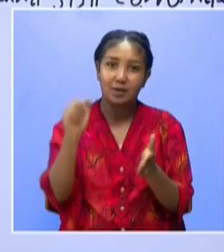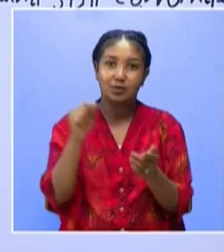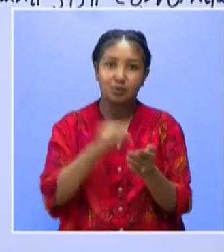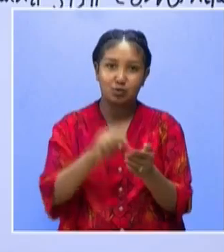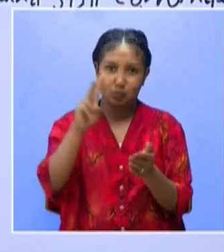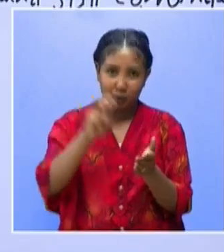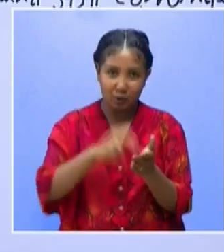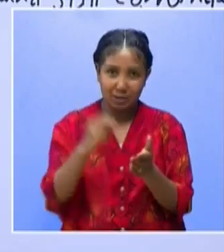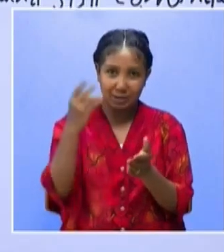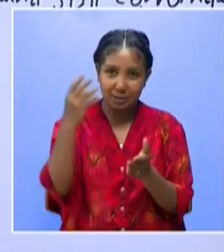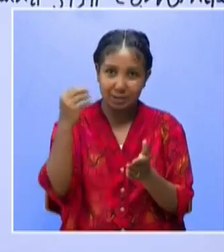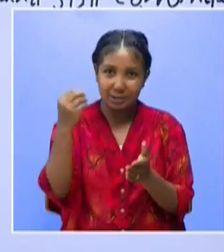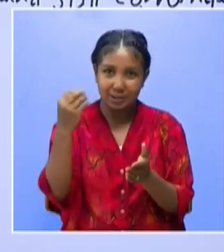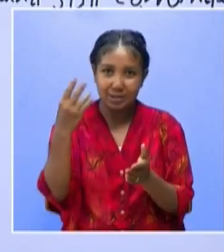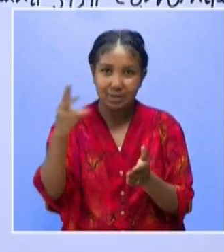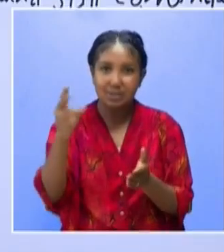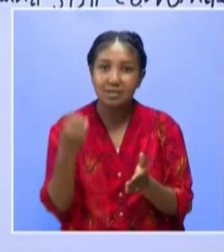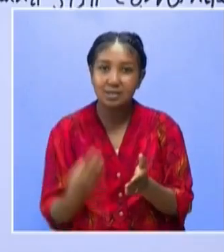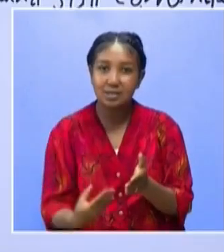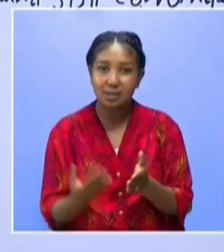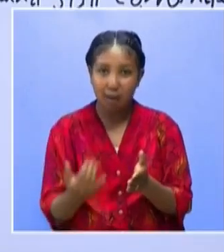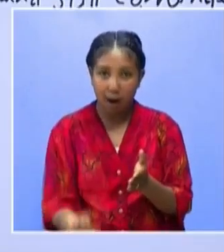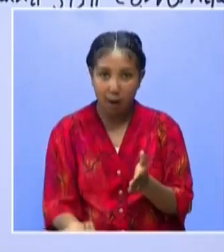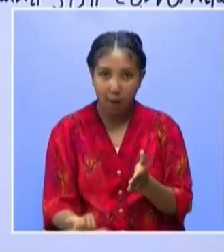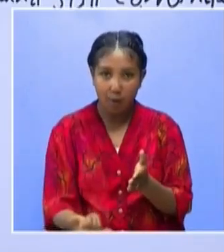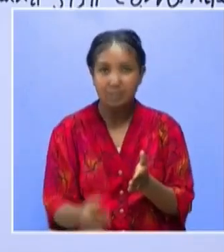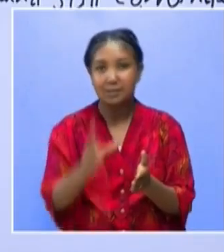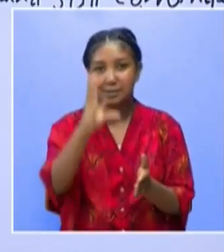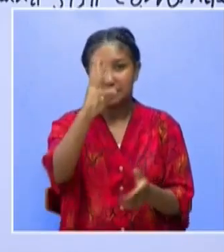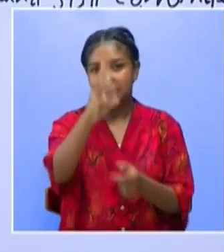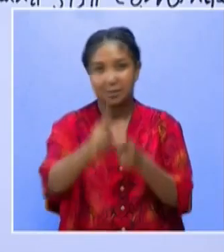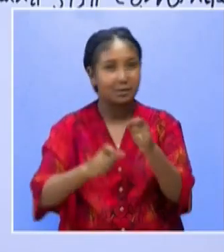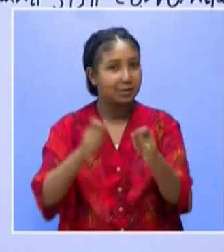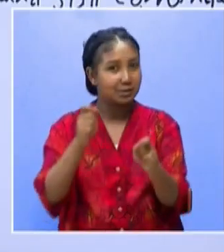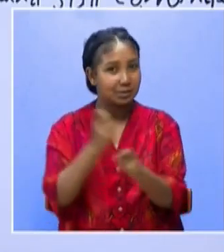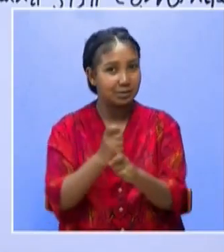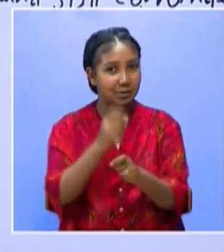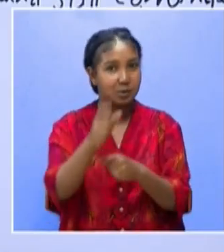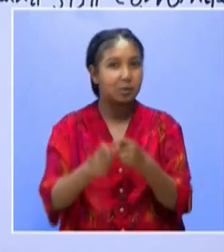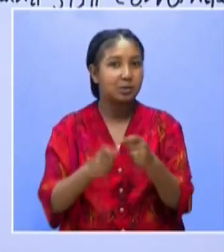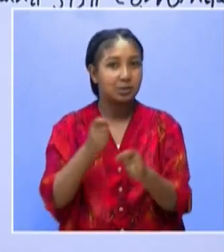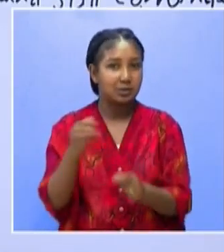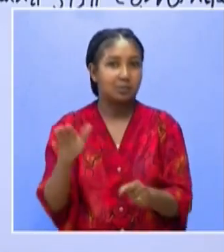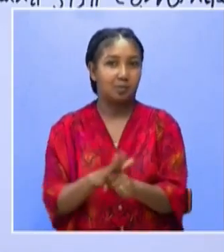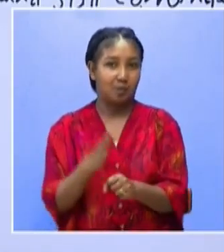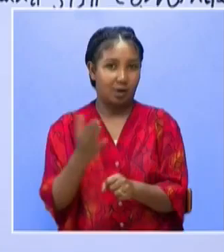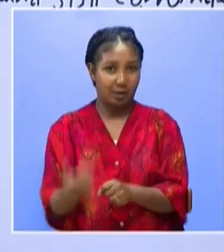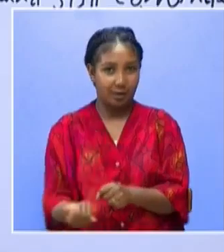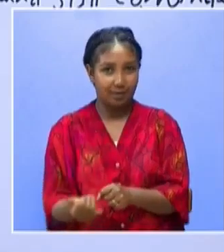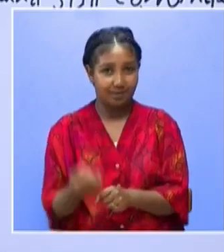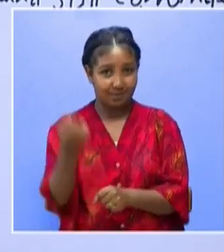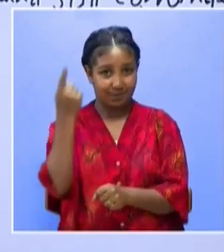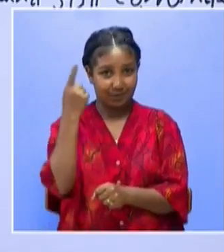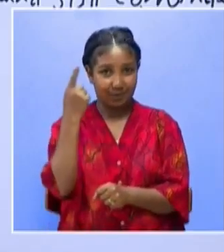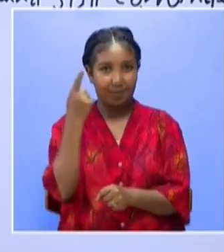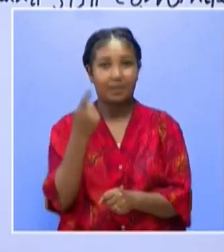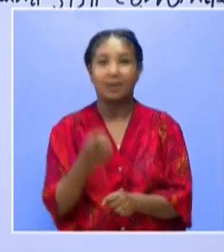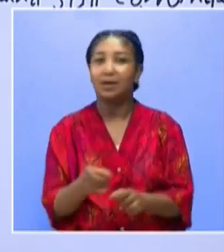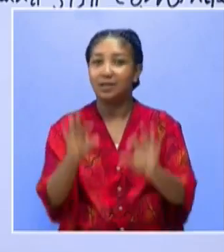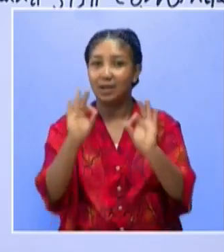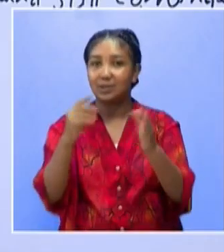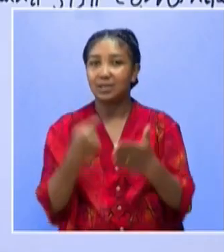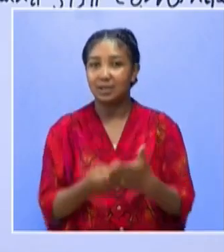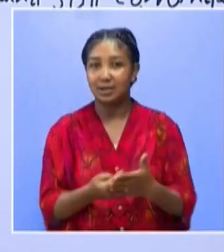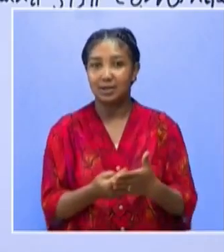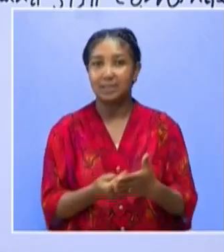2011 until now, it is what, around 6 years. Circular? Nice. So